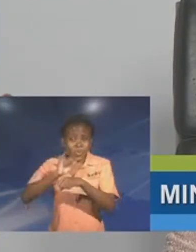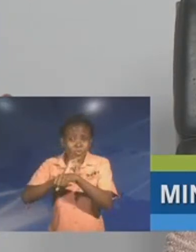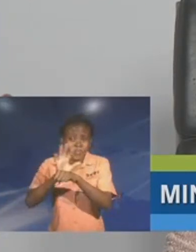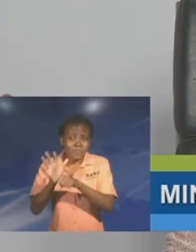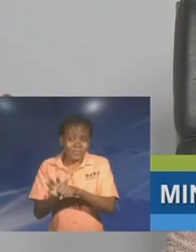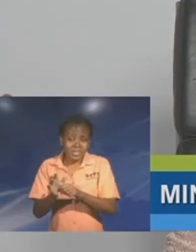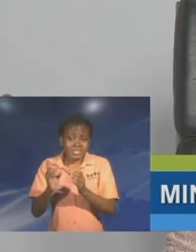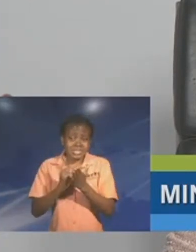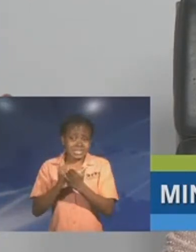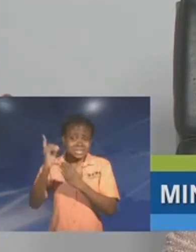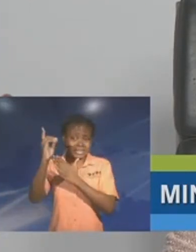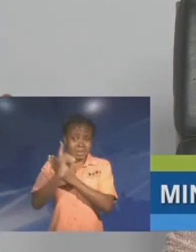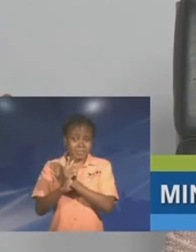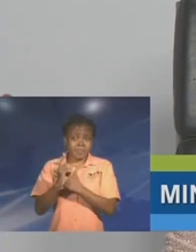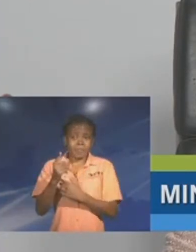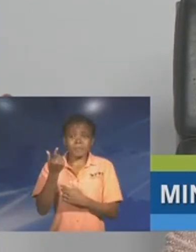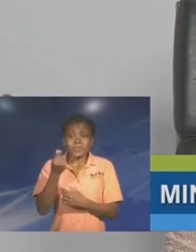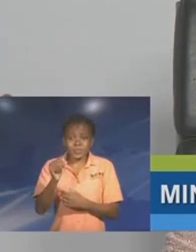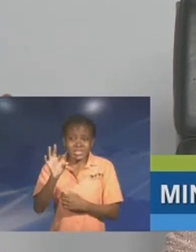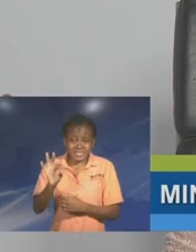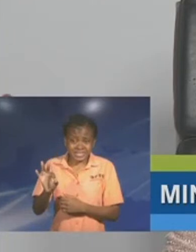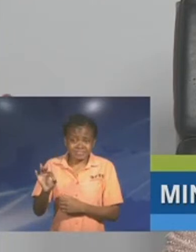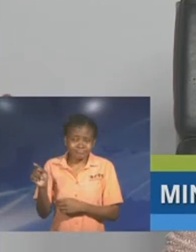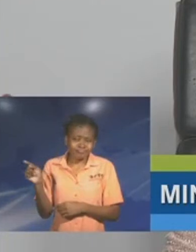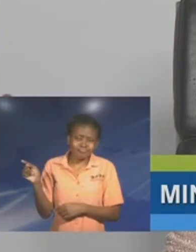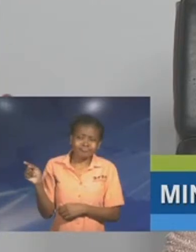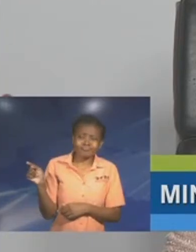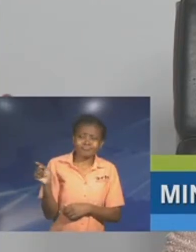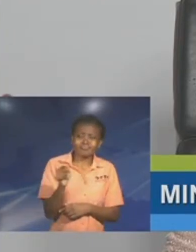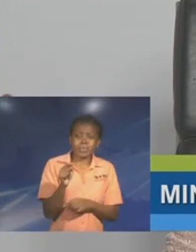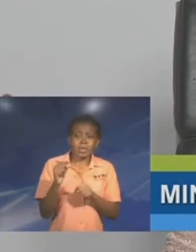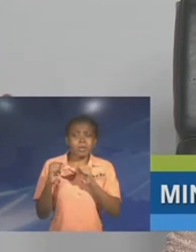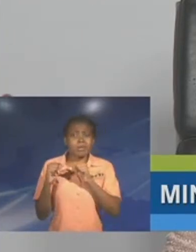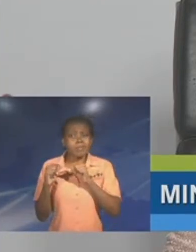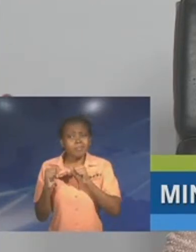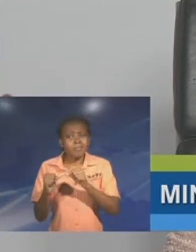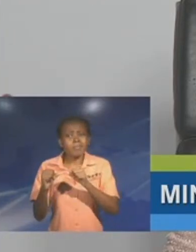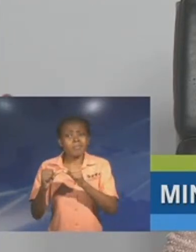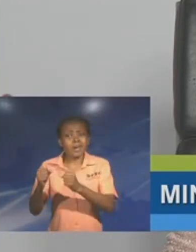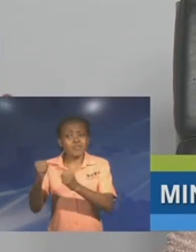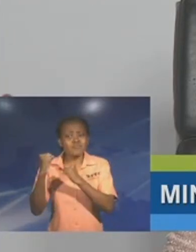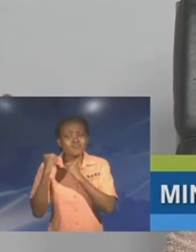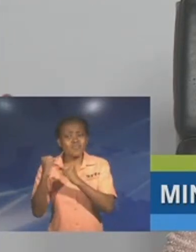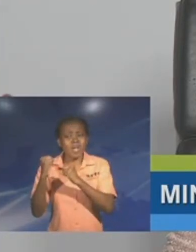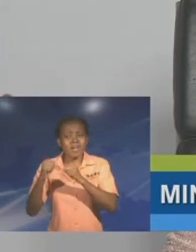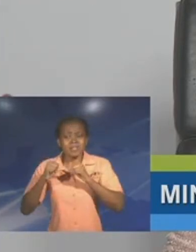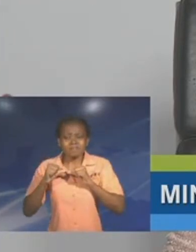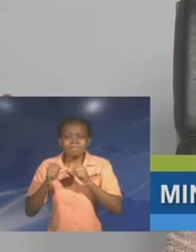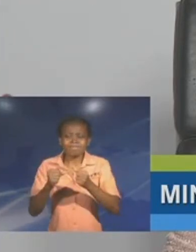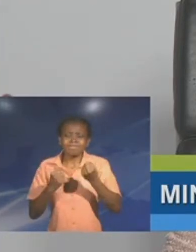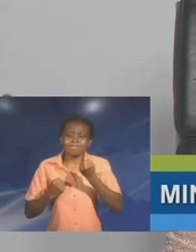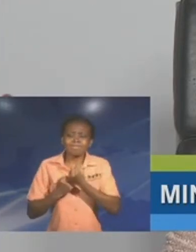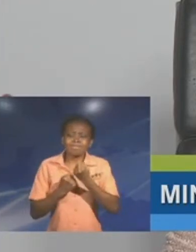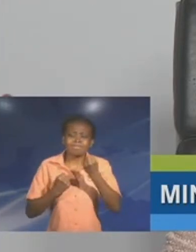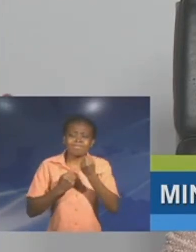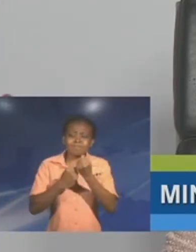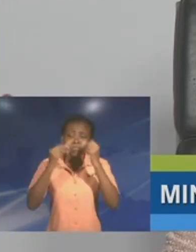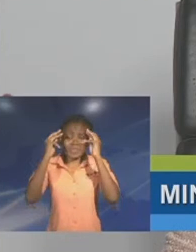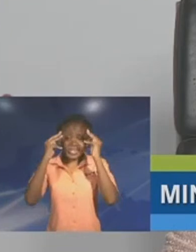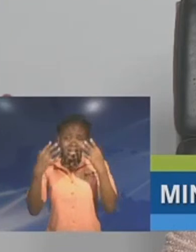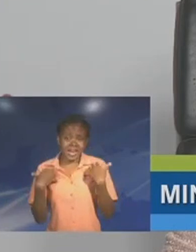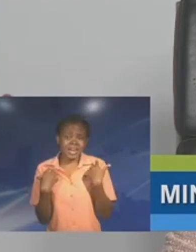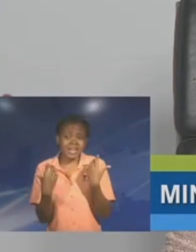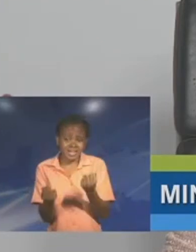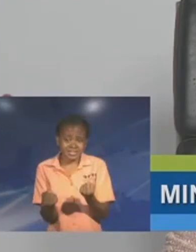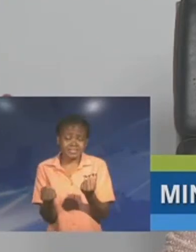December 2019. They continue to be resilient. They continue to assist the Ministry of Health and support us. And